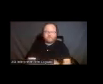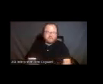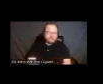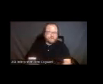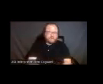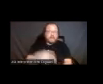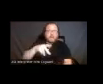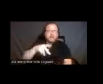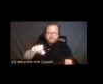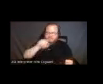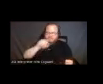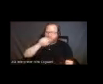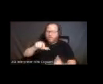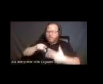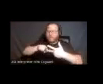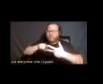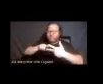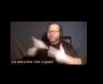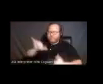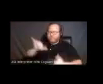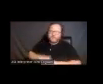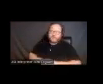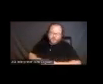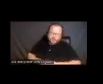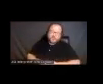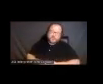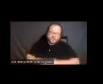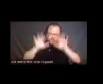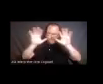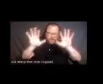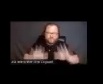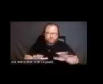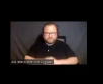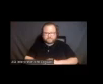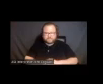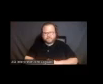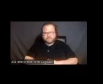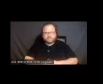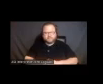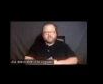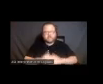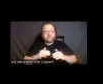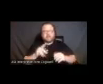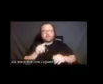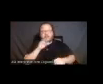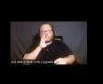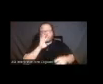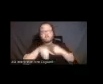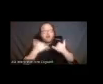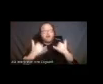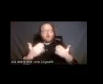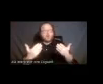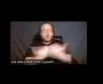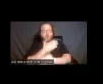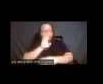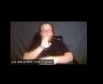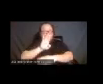3 too. Awesome. Now let's talk about new business.